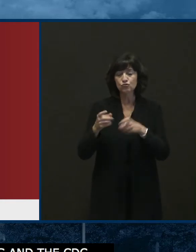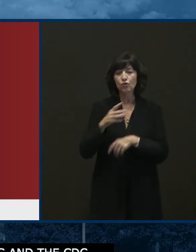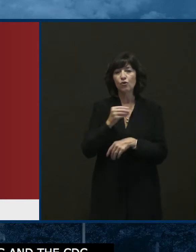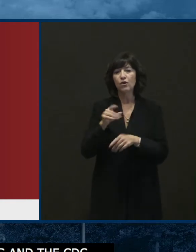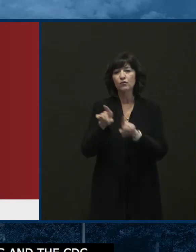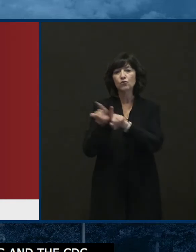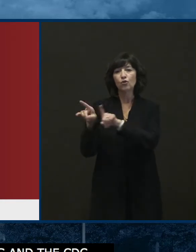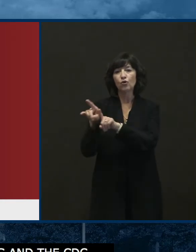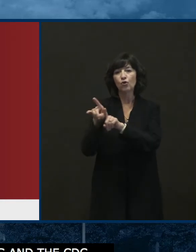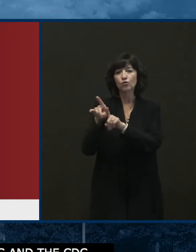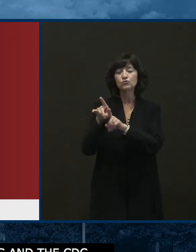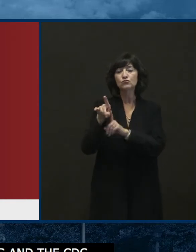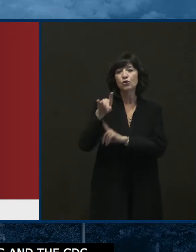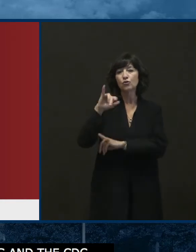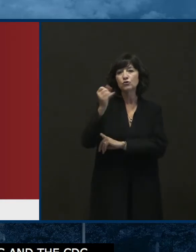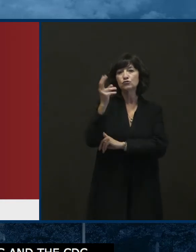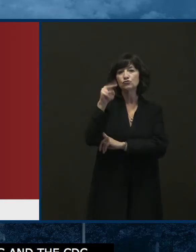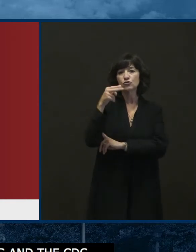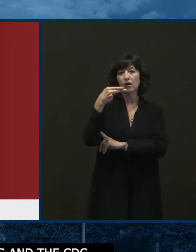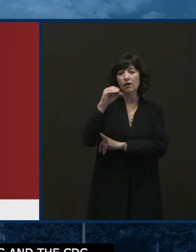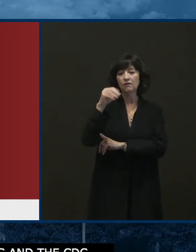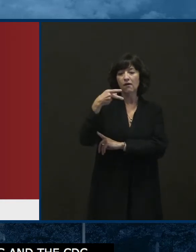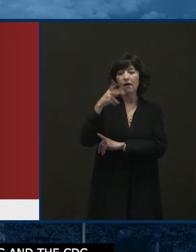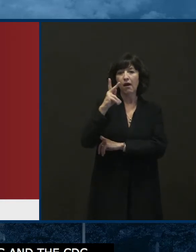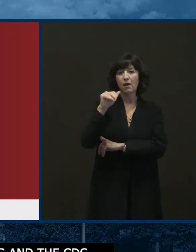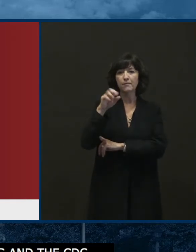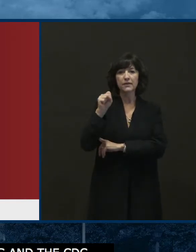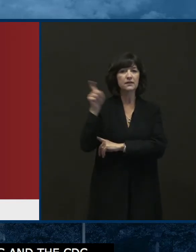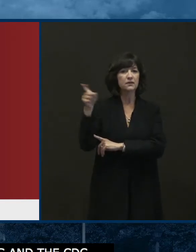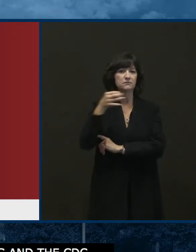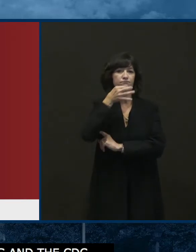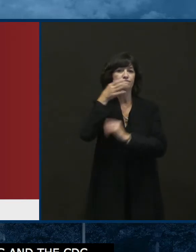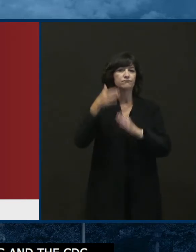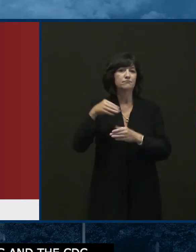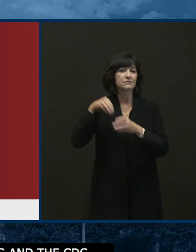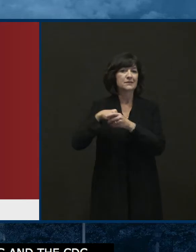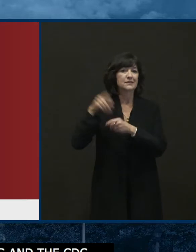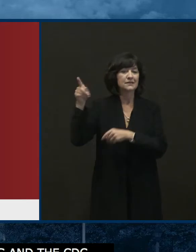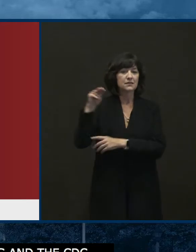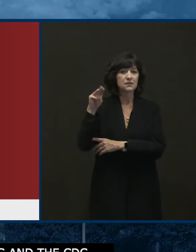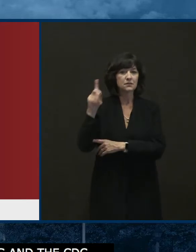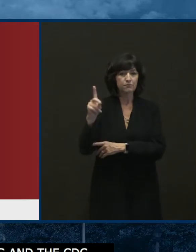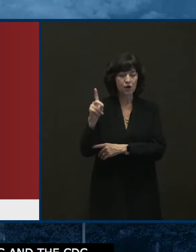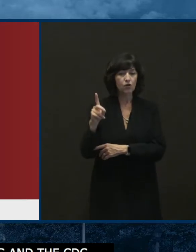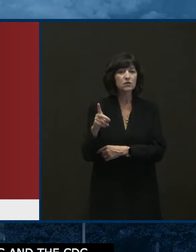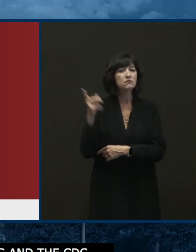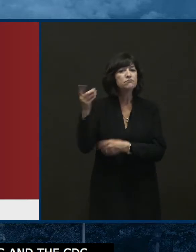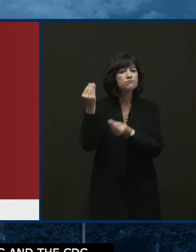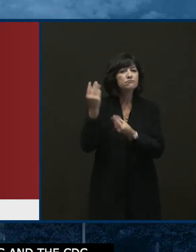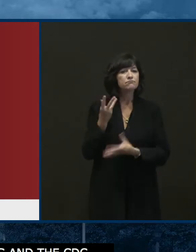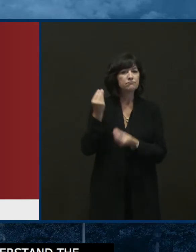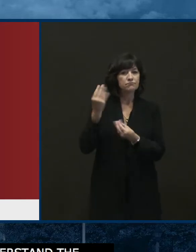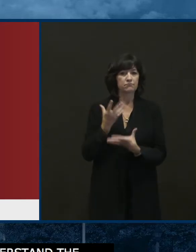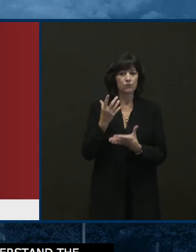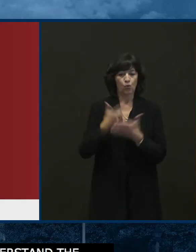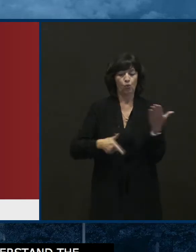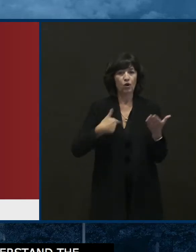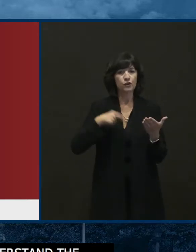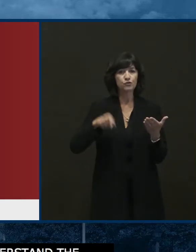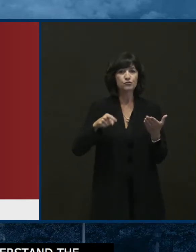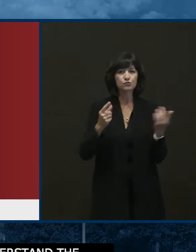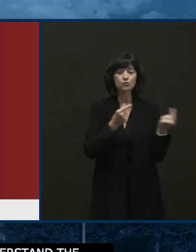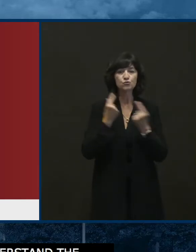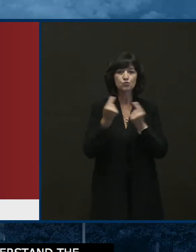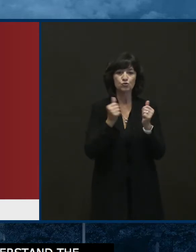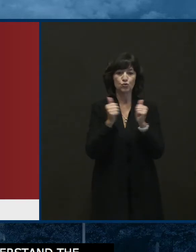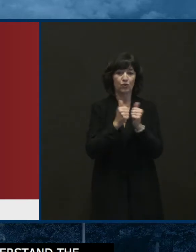understand the number of positive cases that we're seeing on a day-to-day basis as a percentage of the tests that we're doing,